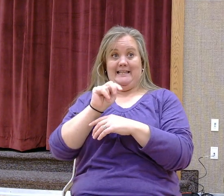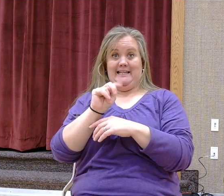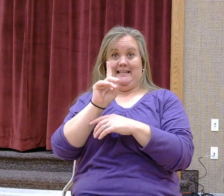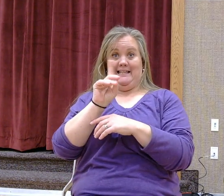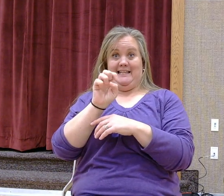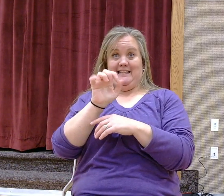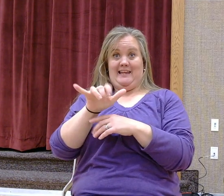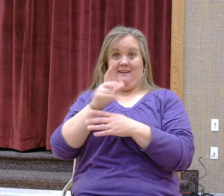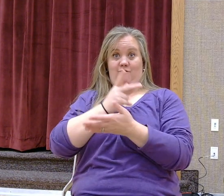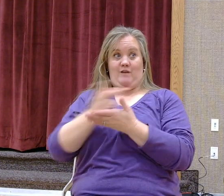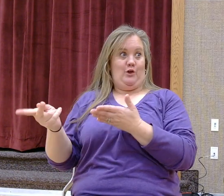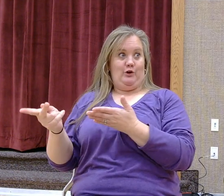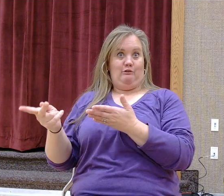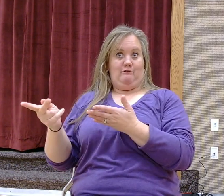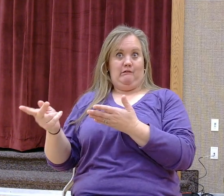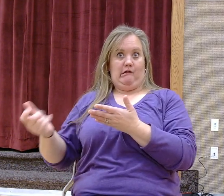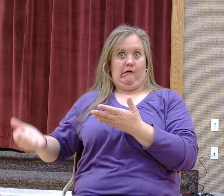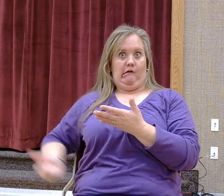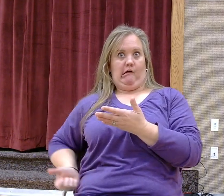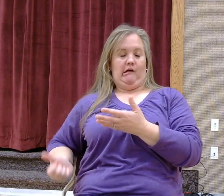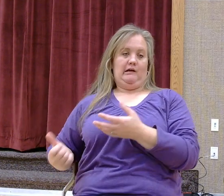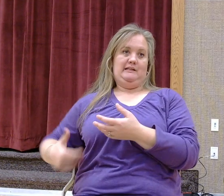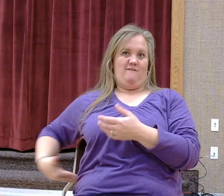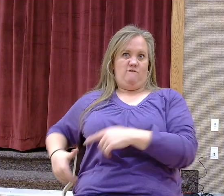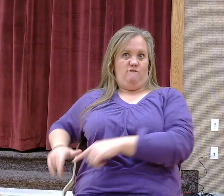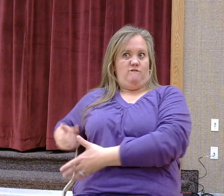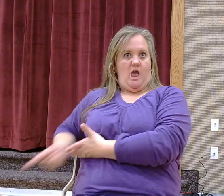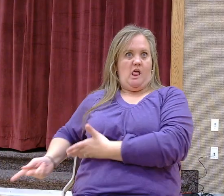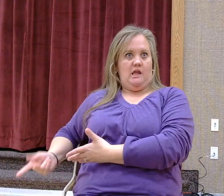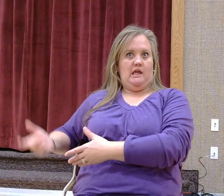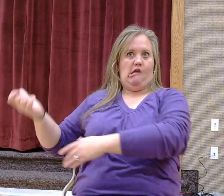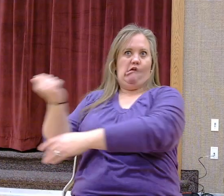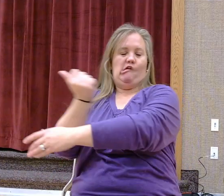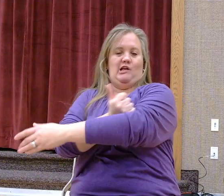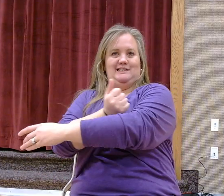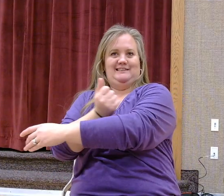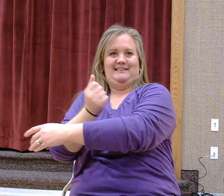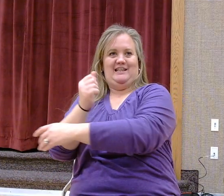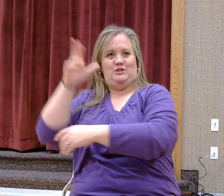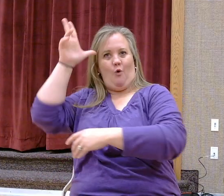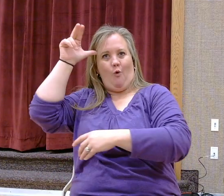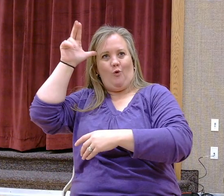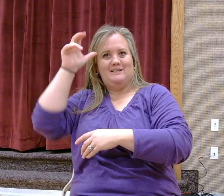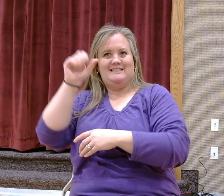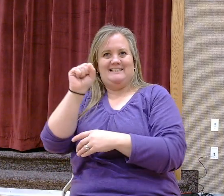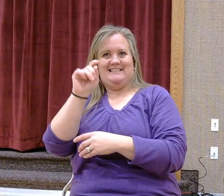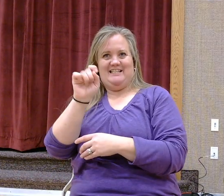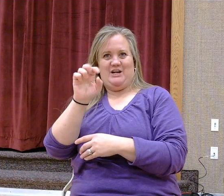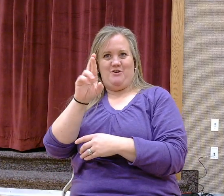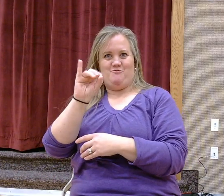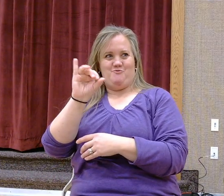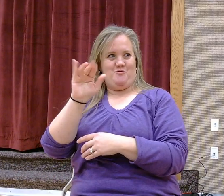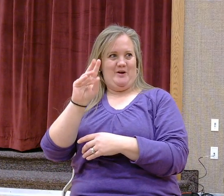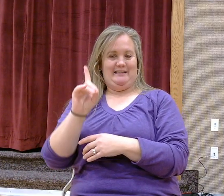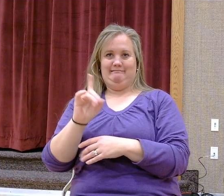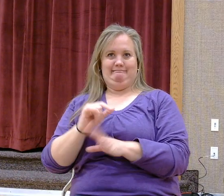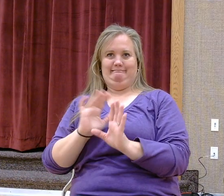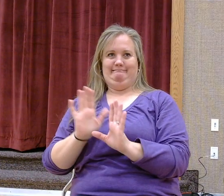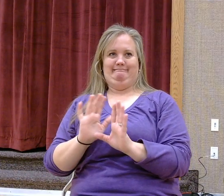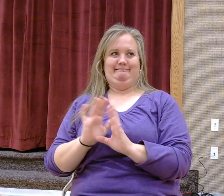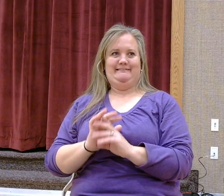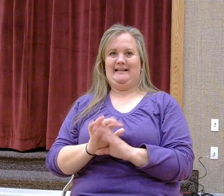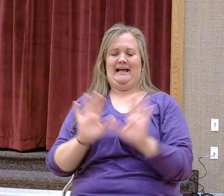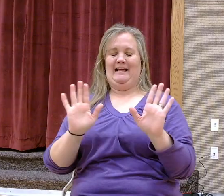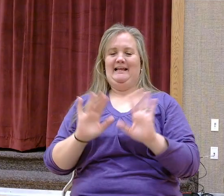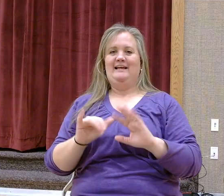you said, the dosing is different. You just got to be really careful with the antibiotics that you're using and use them. Okay. Just be careful. I